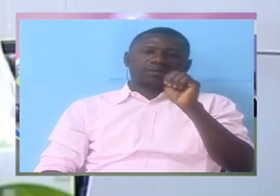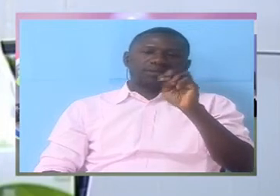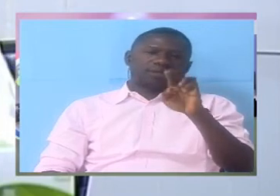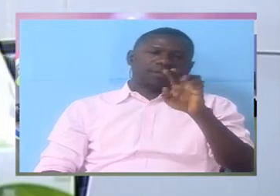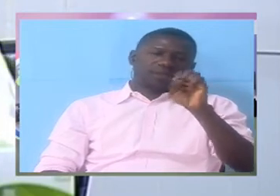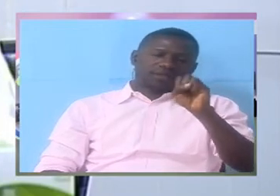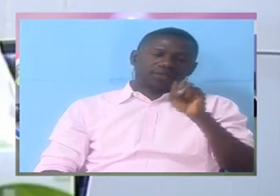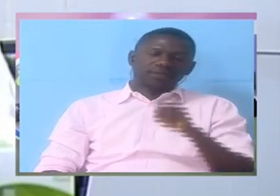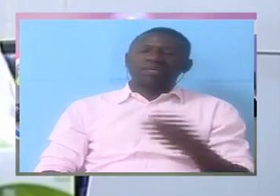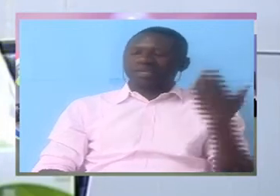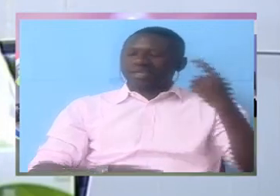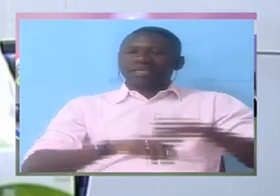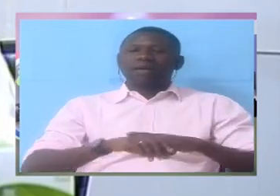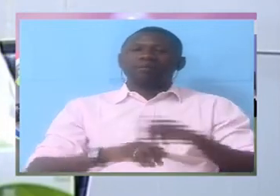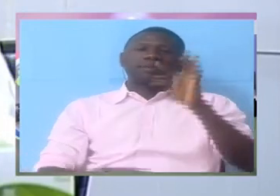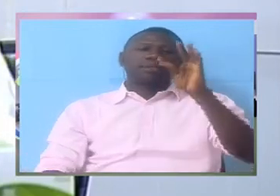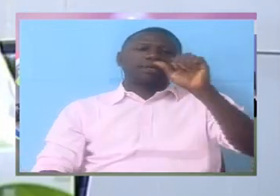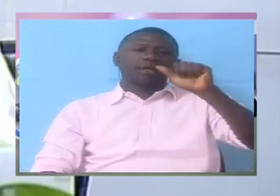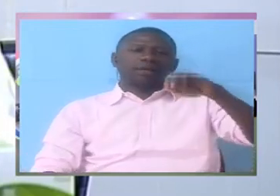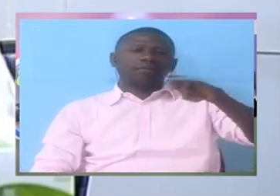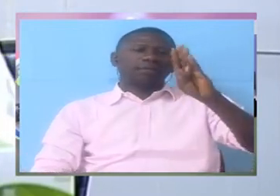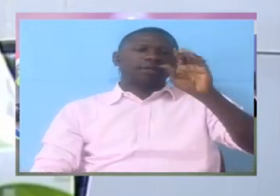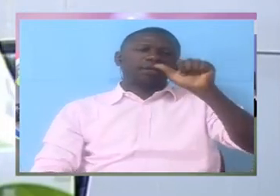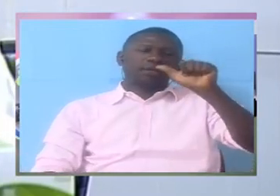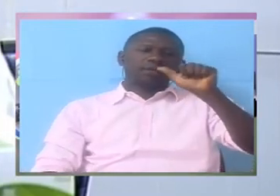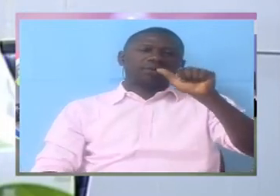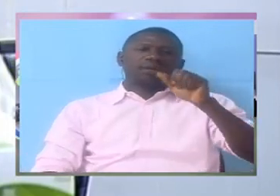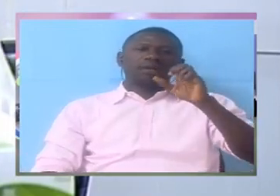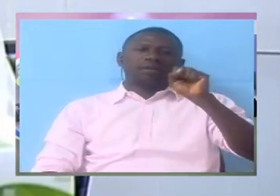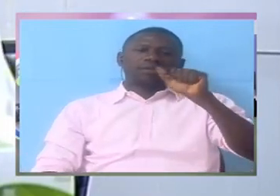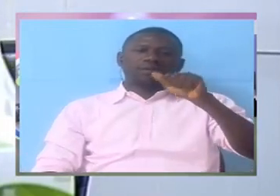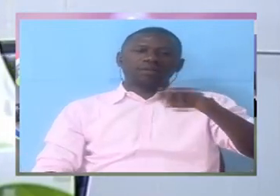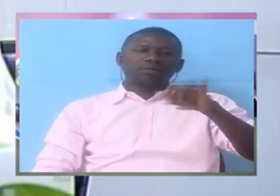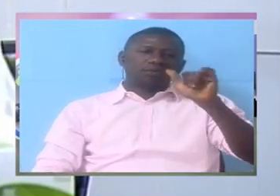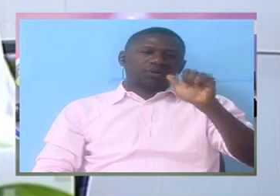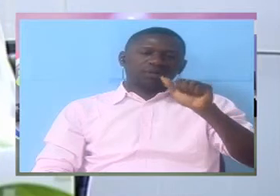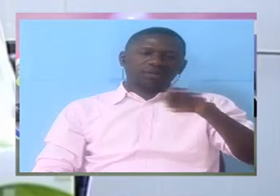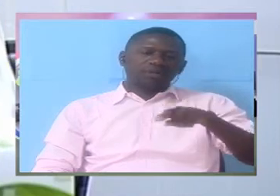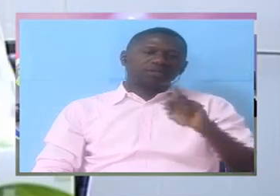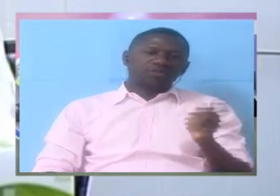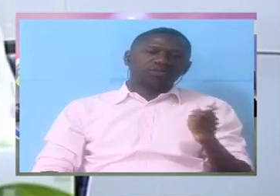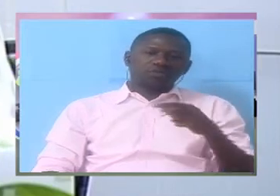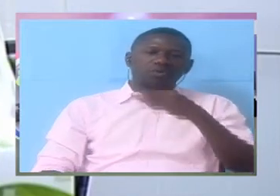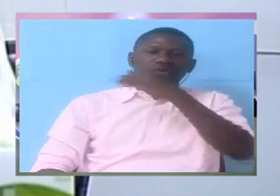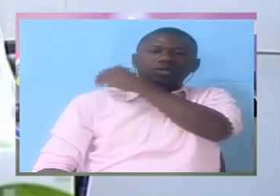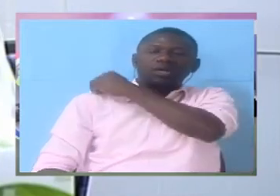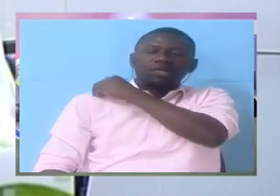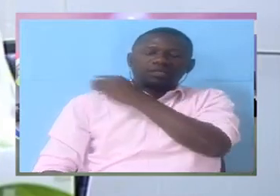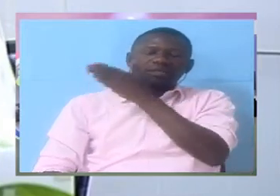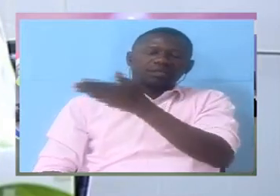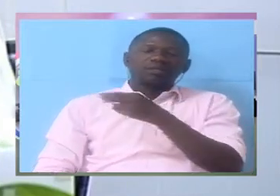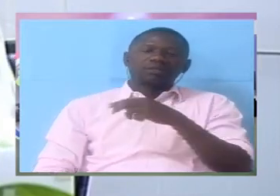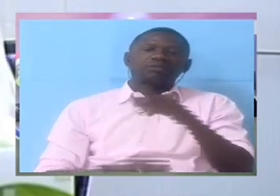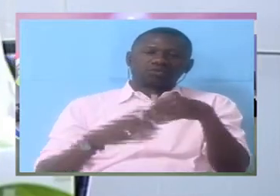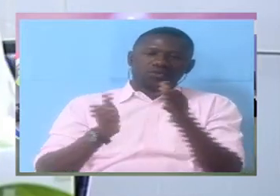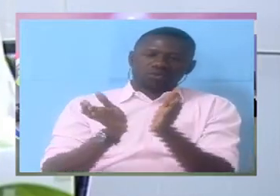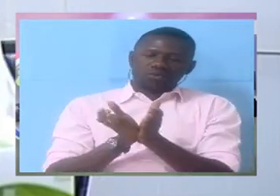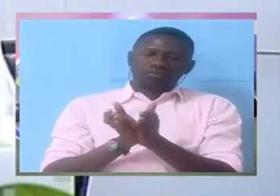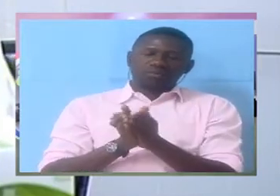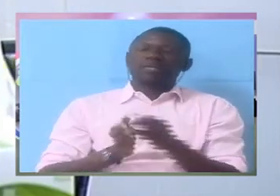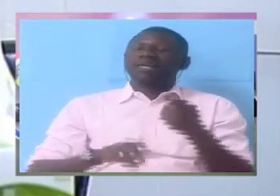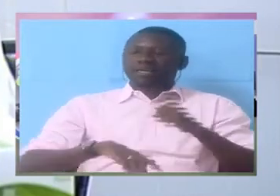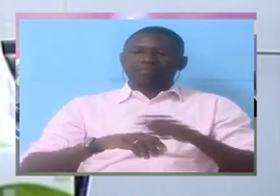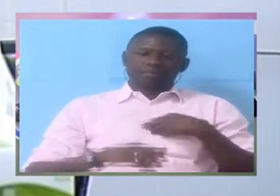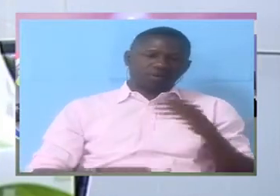Hakilo bakan Tamba Sanyang atelomu alcalo tinu Saunders kunda. Yeah, barely. I was going to classes. Bita kan class ulto.